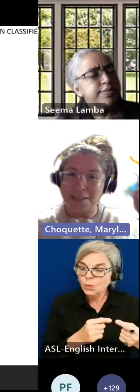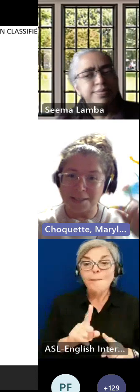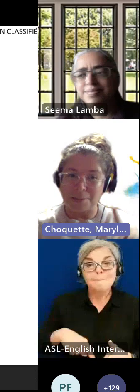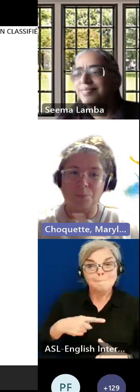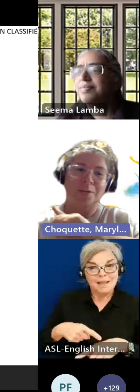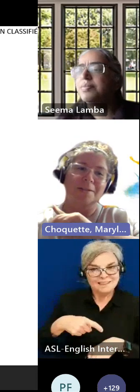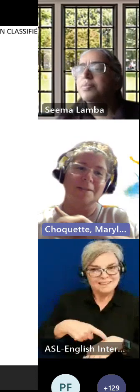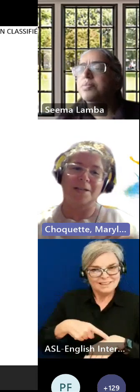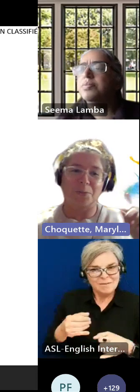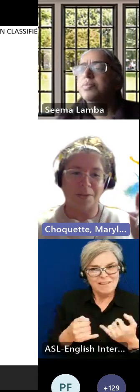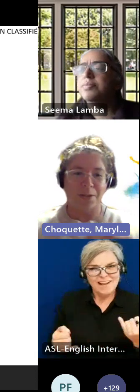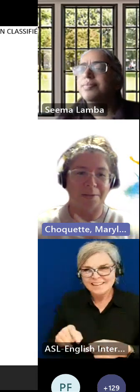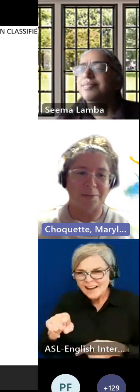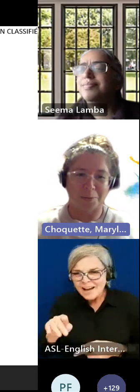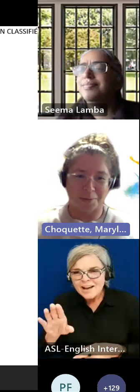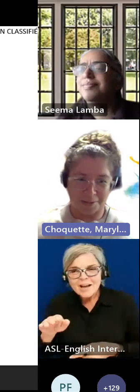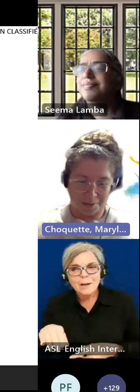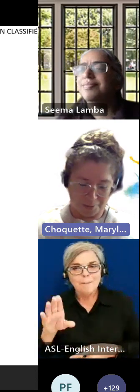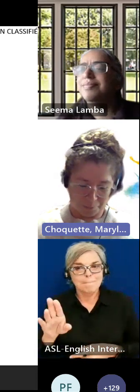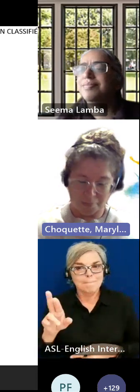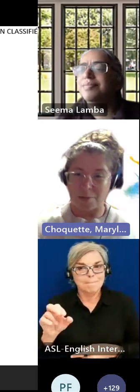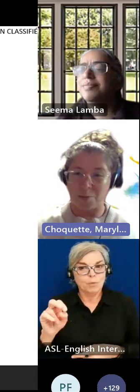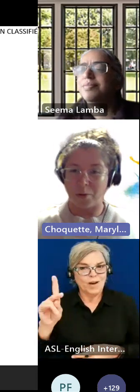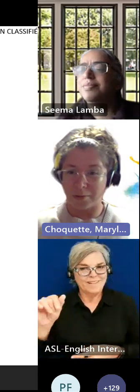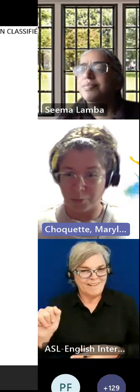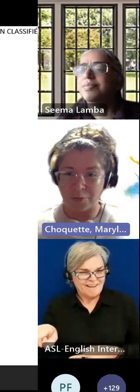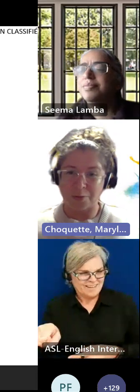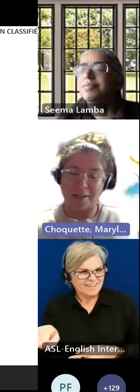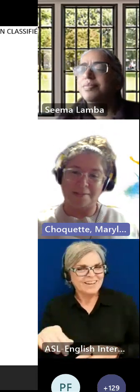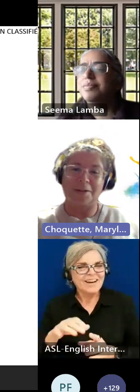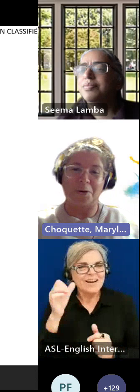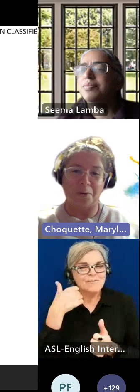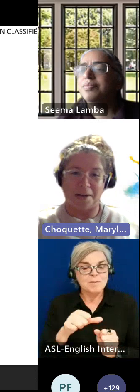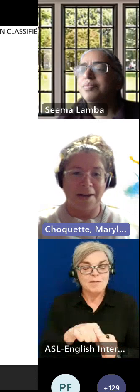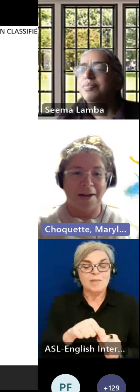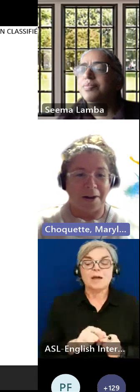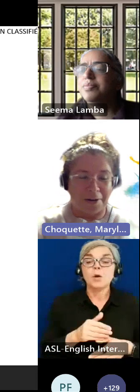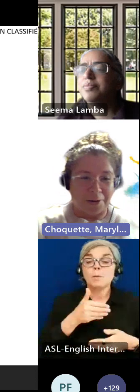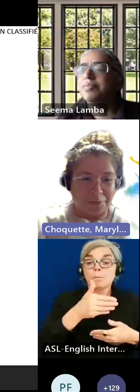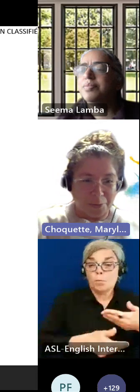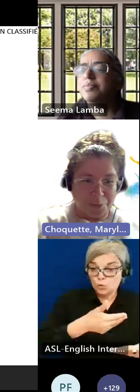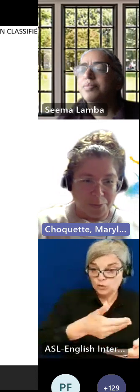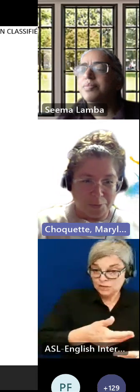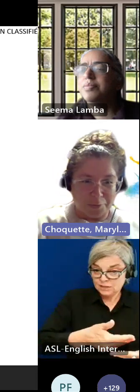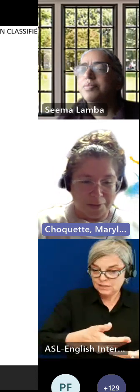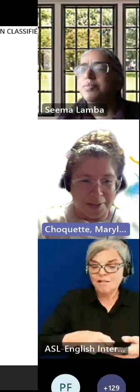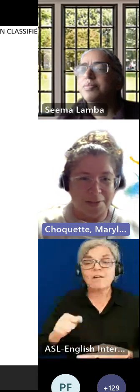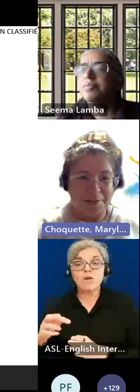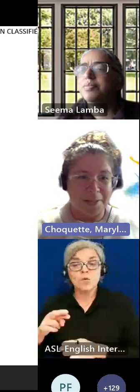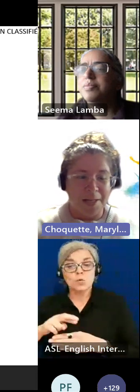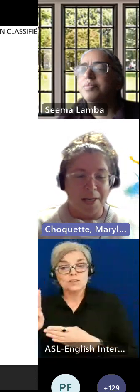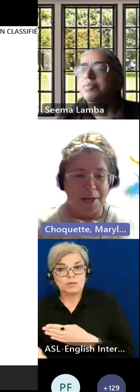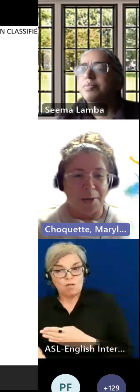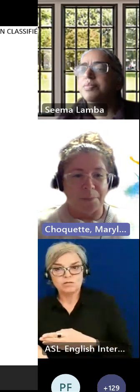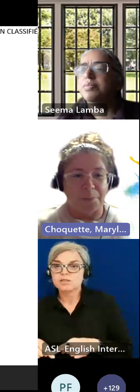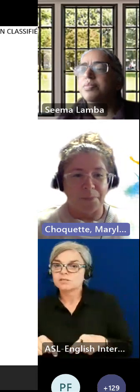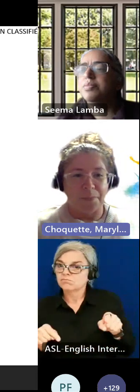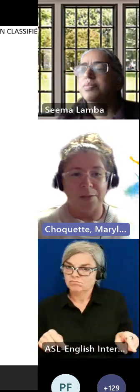process is as important as results. So that's one beautiful takeaway I got from you over the